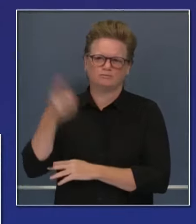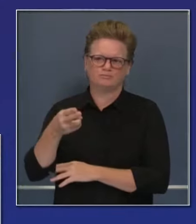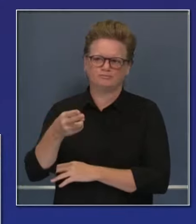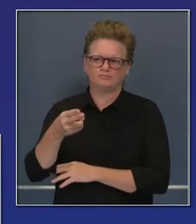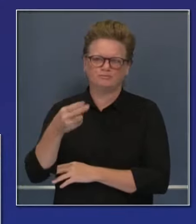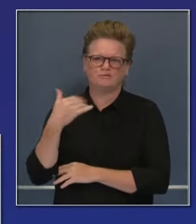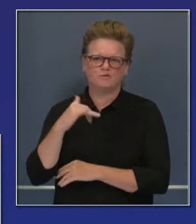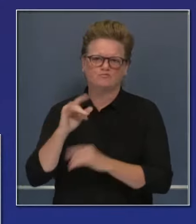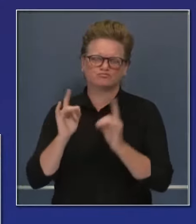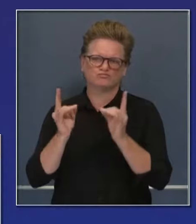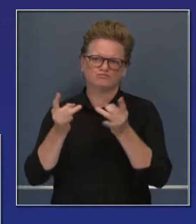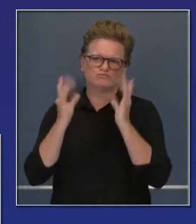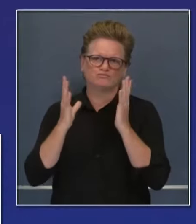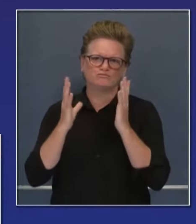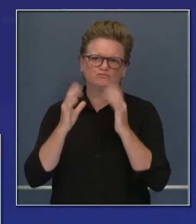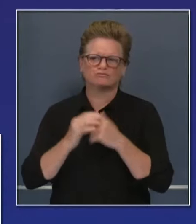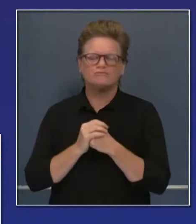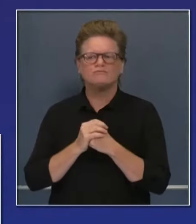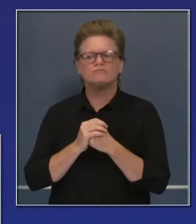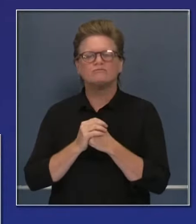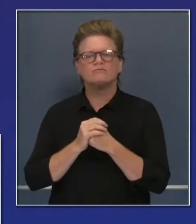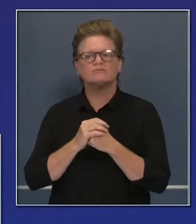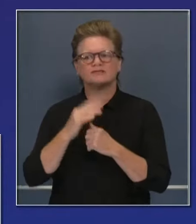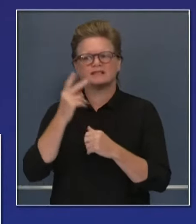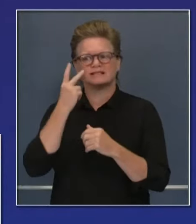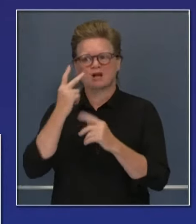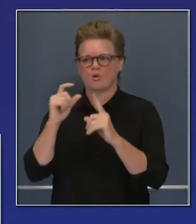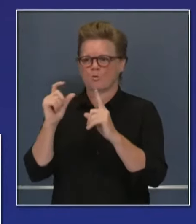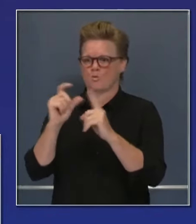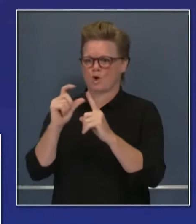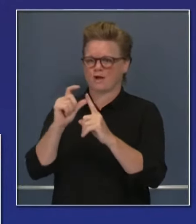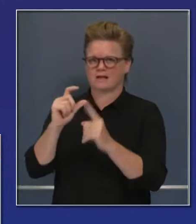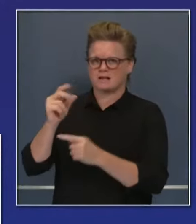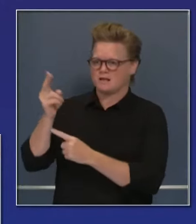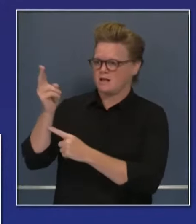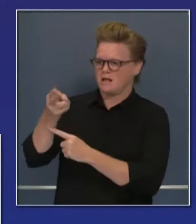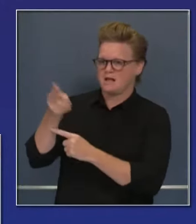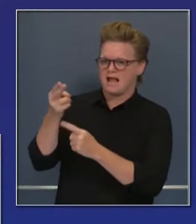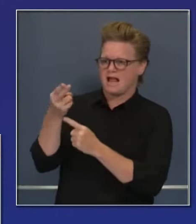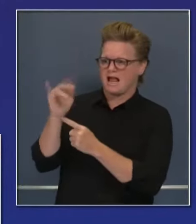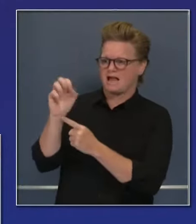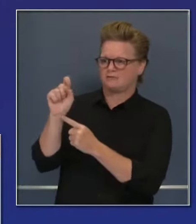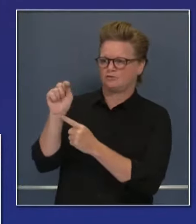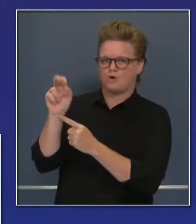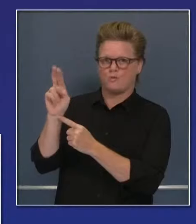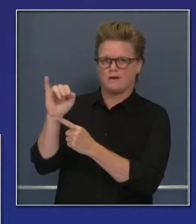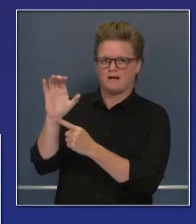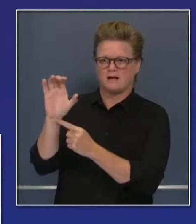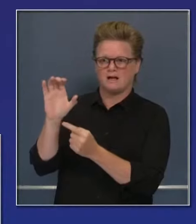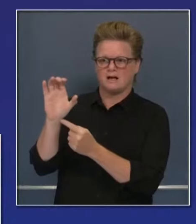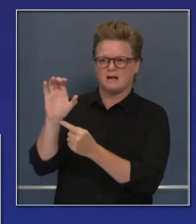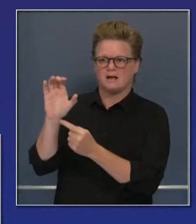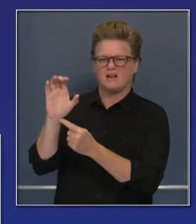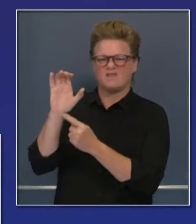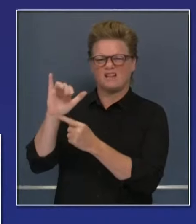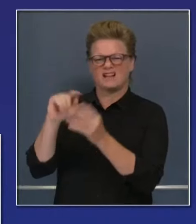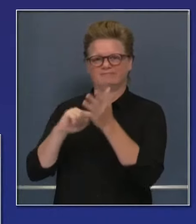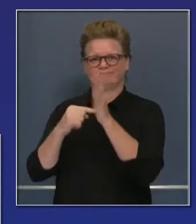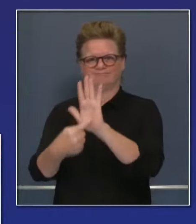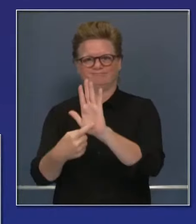we seemingly often use here in the state of California, but these numbers bear fruit to that assertion that this is